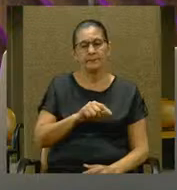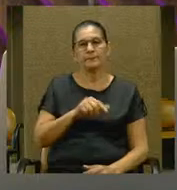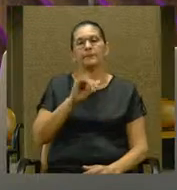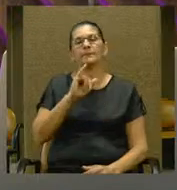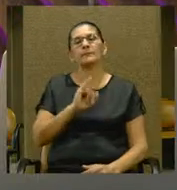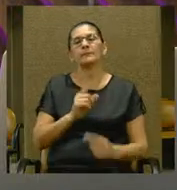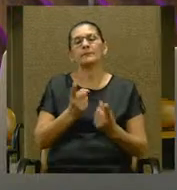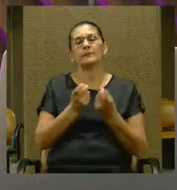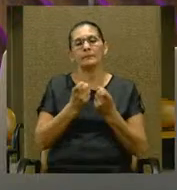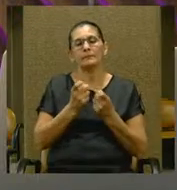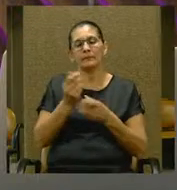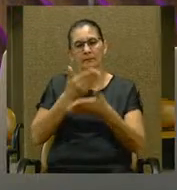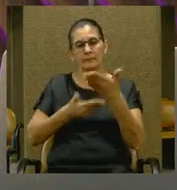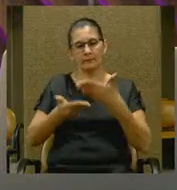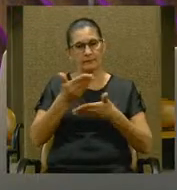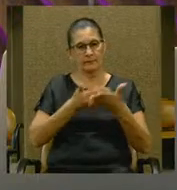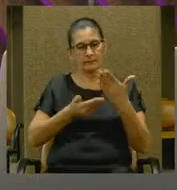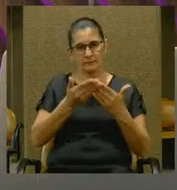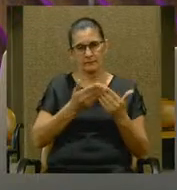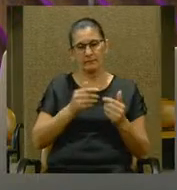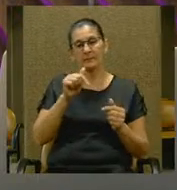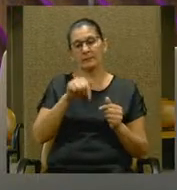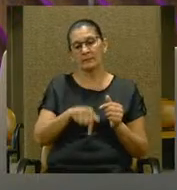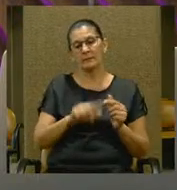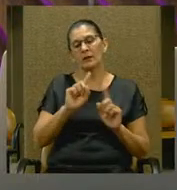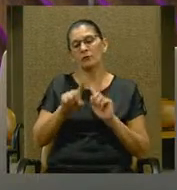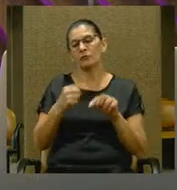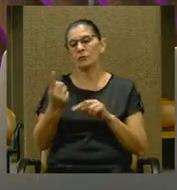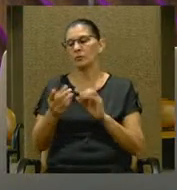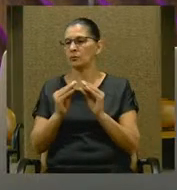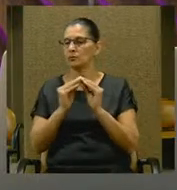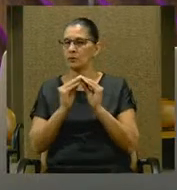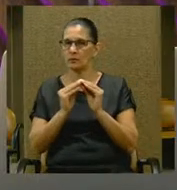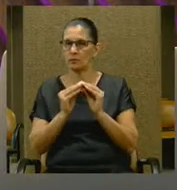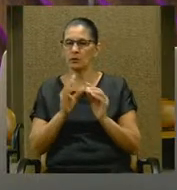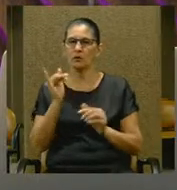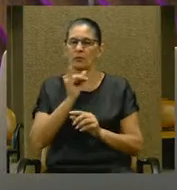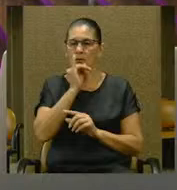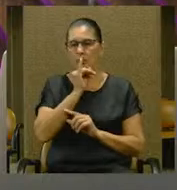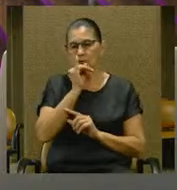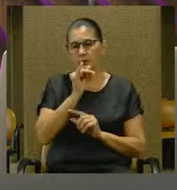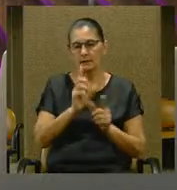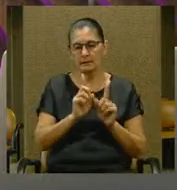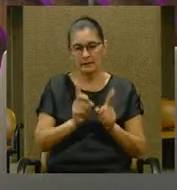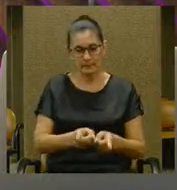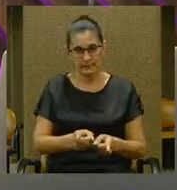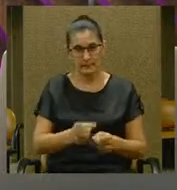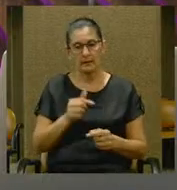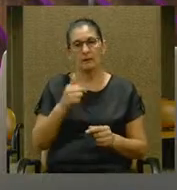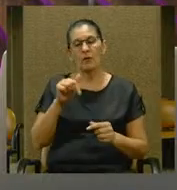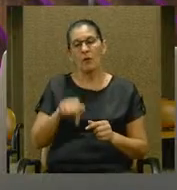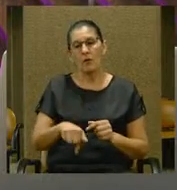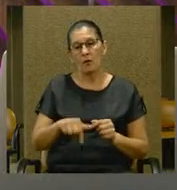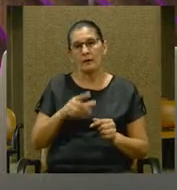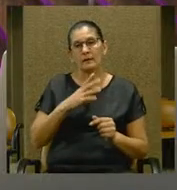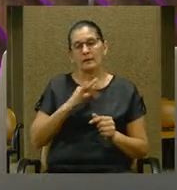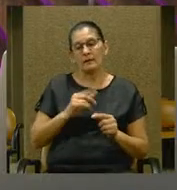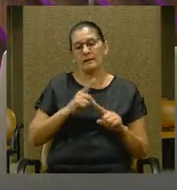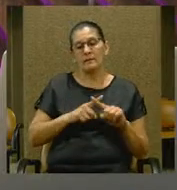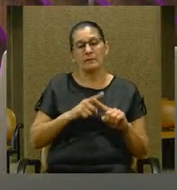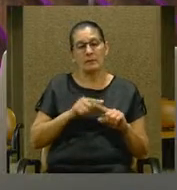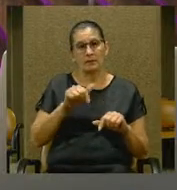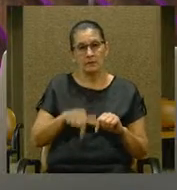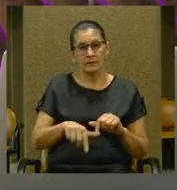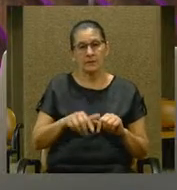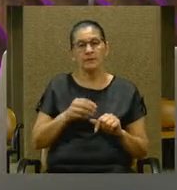they require the need to exchange information about this and other issues. I will be the